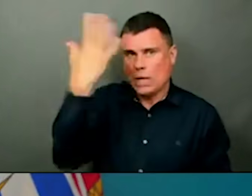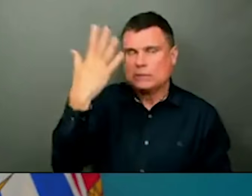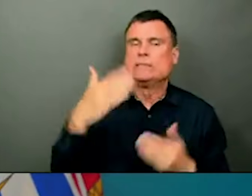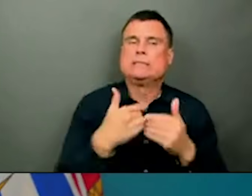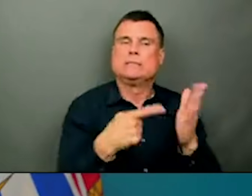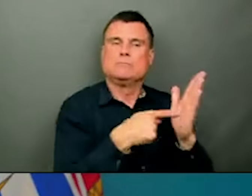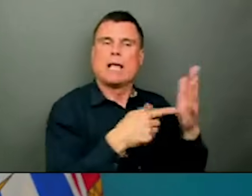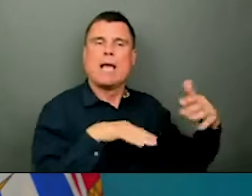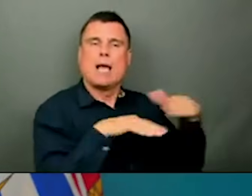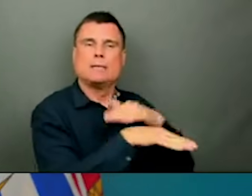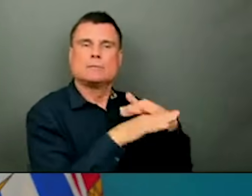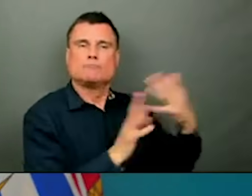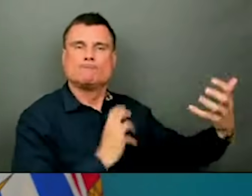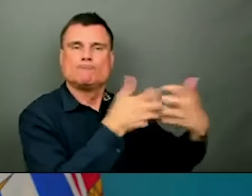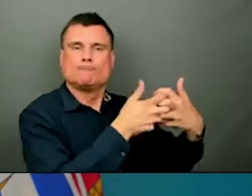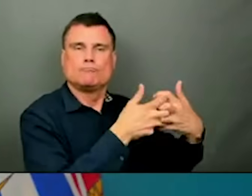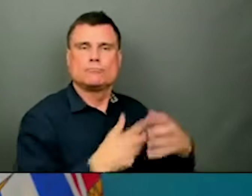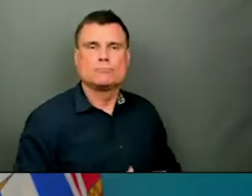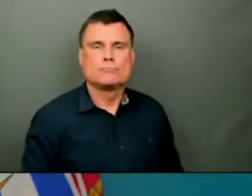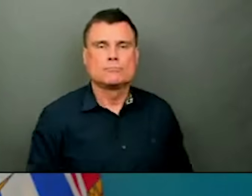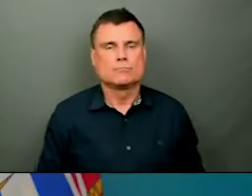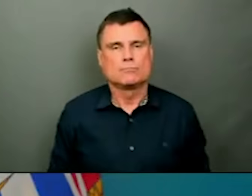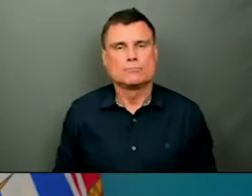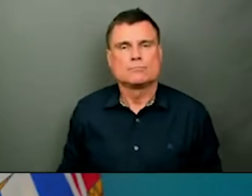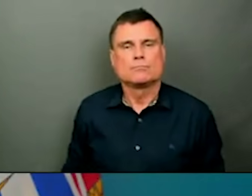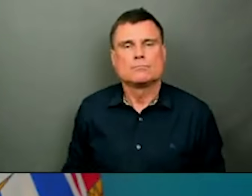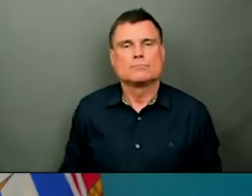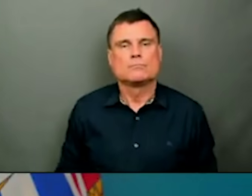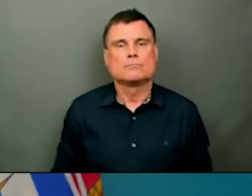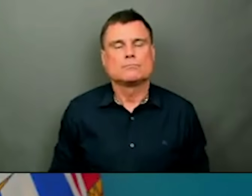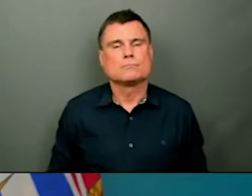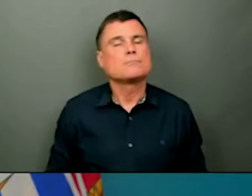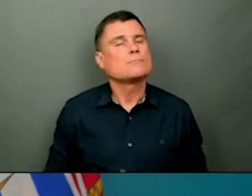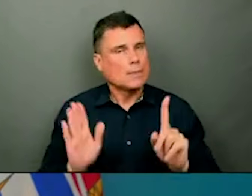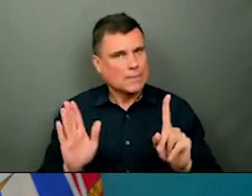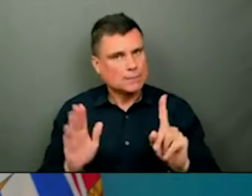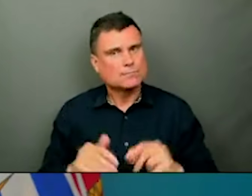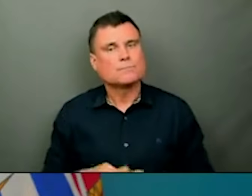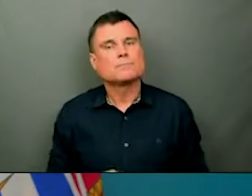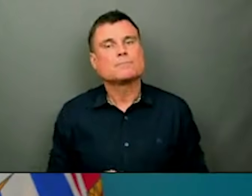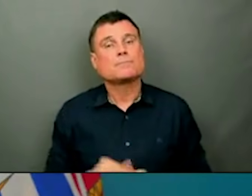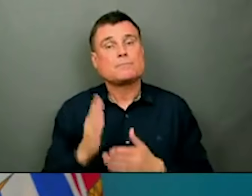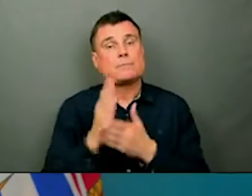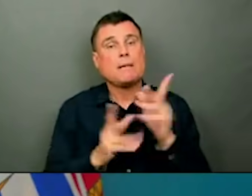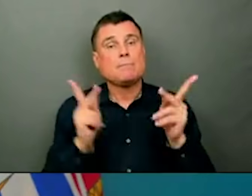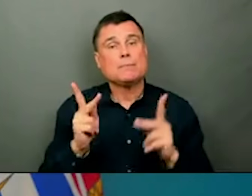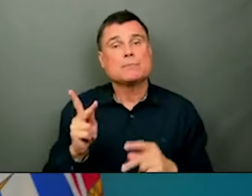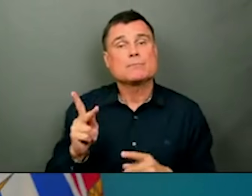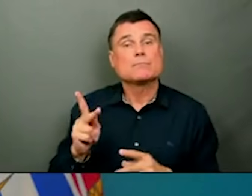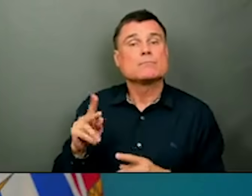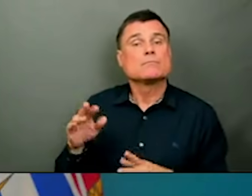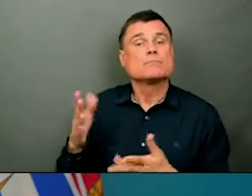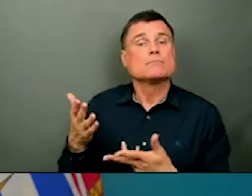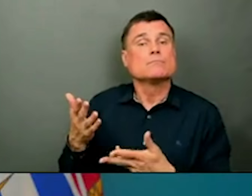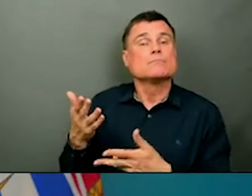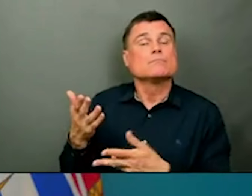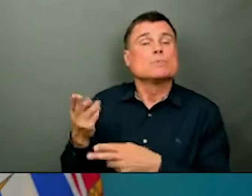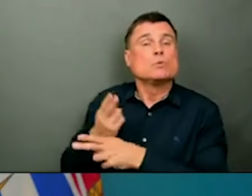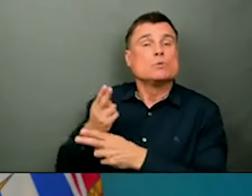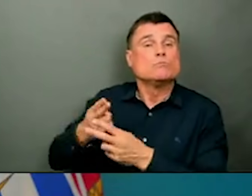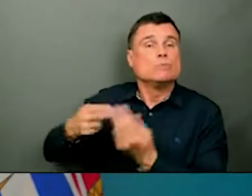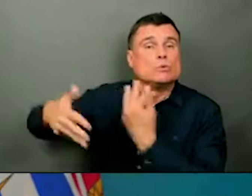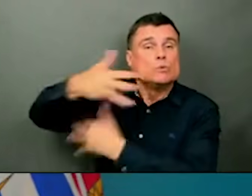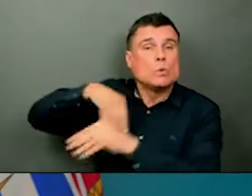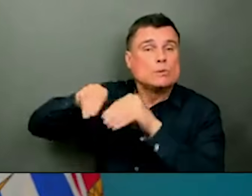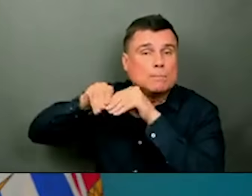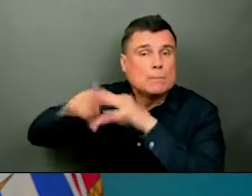time someone delivers that message, whether it's on social media, in the regular media, or to people and their families and